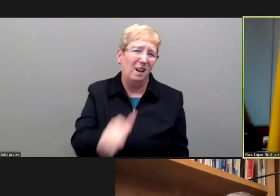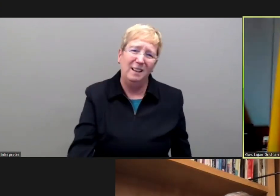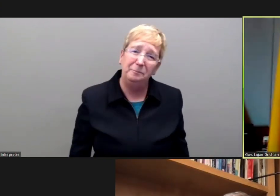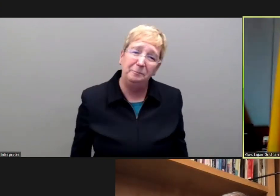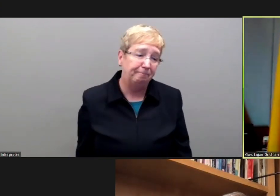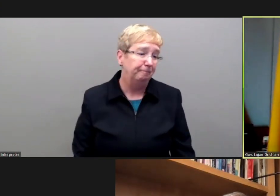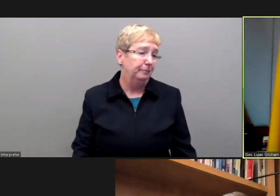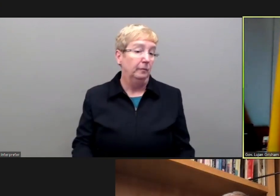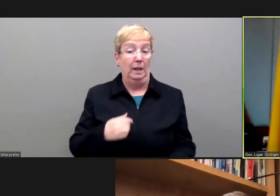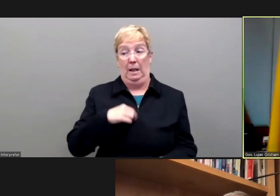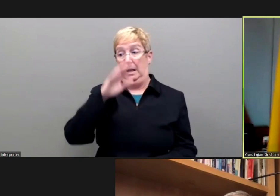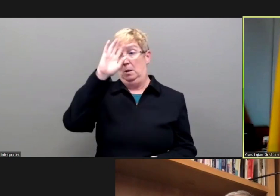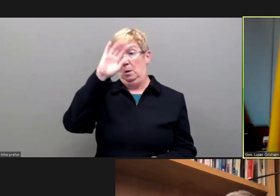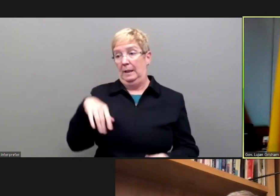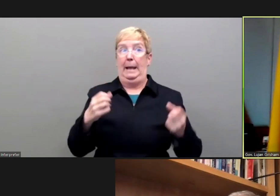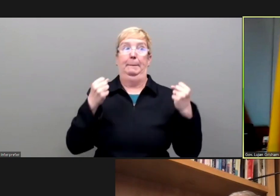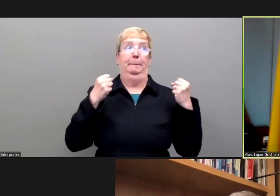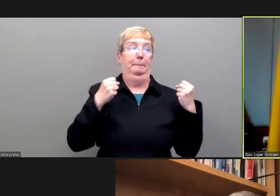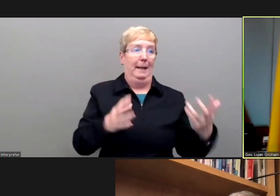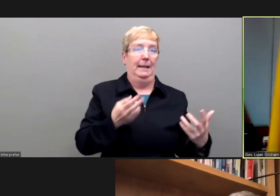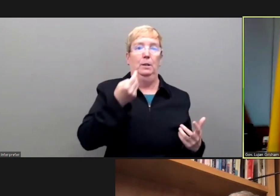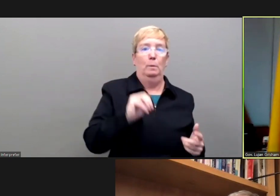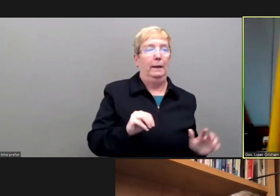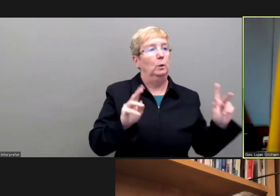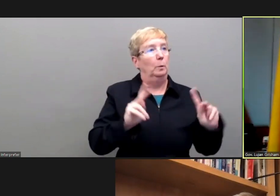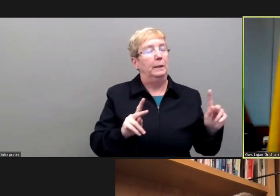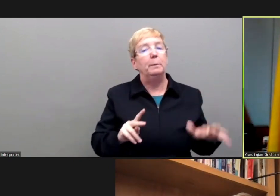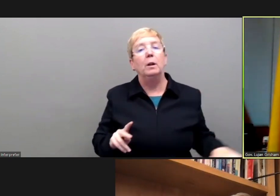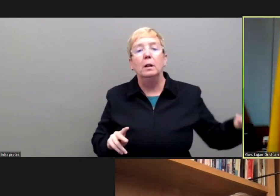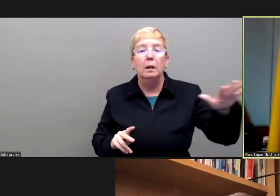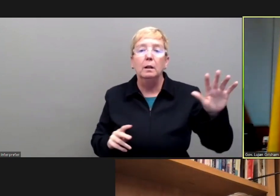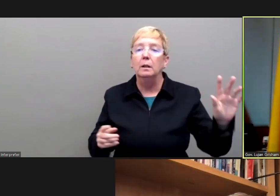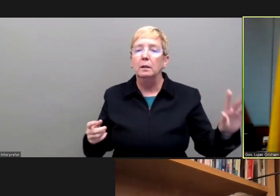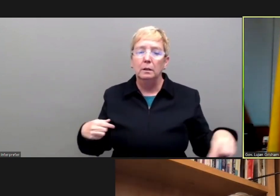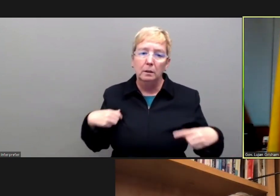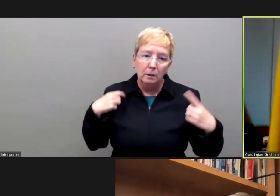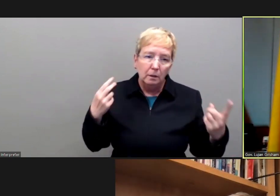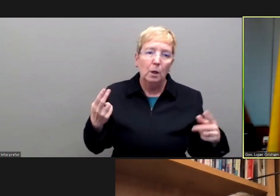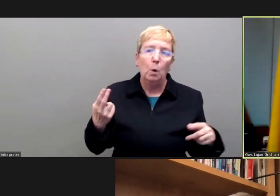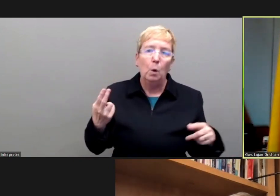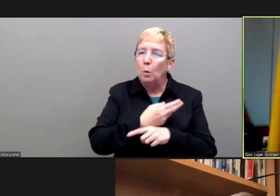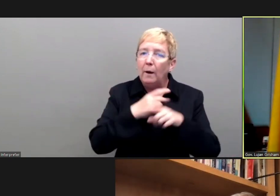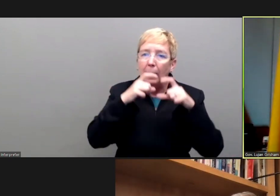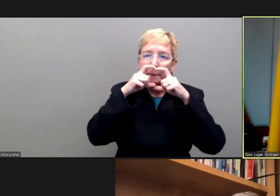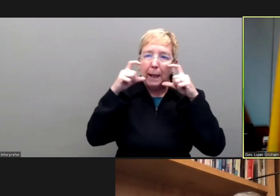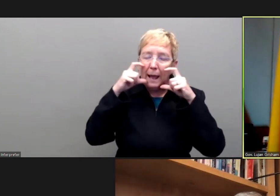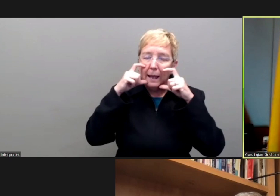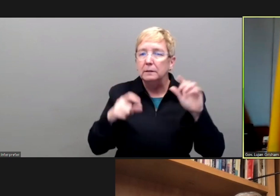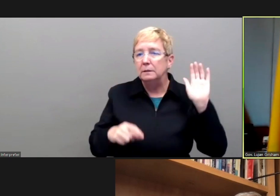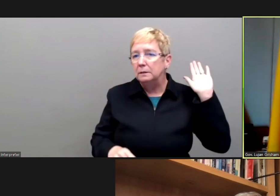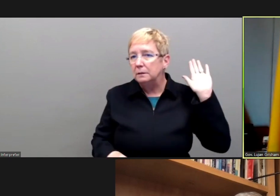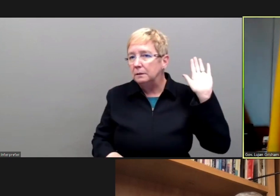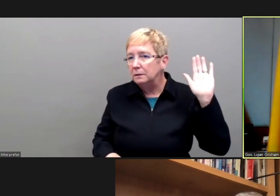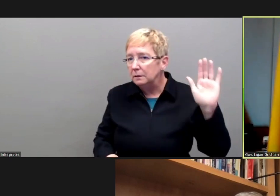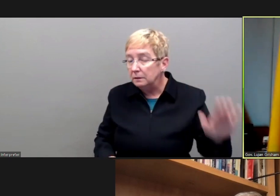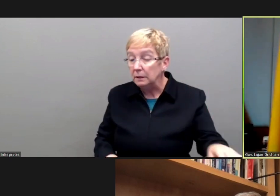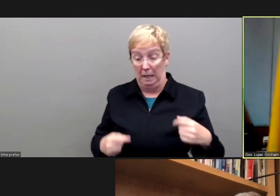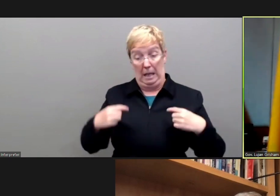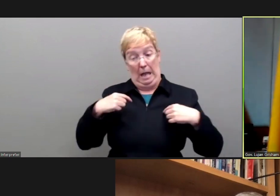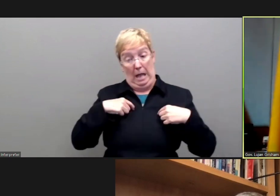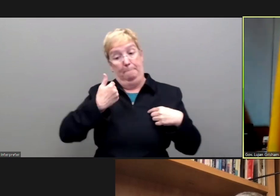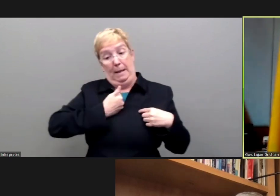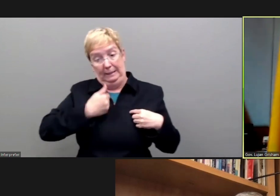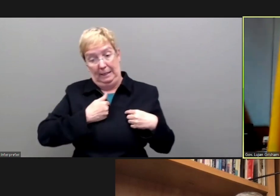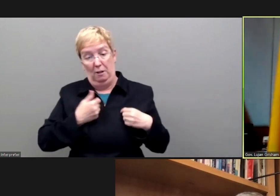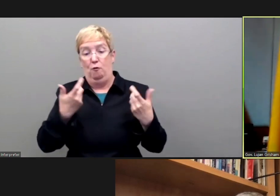many New Mexicans, myself included, have been wearing masks. I did after I was fully vaccinated,